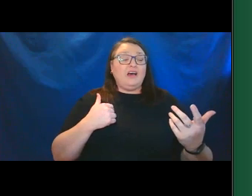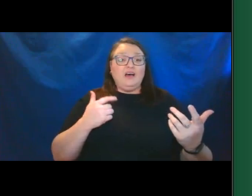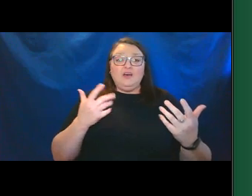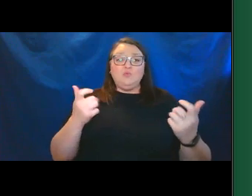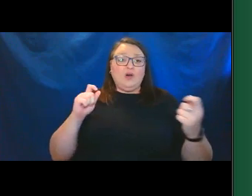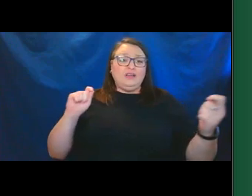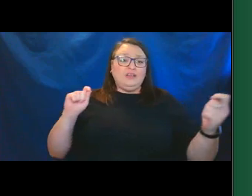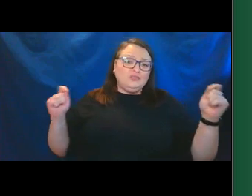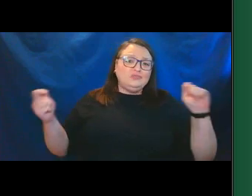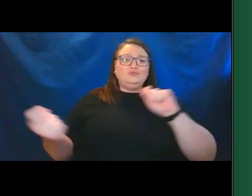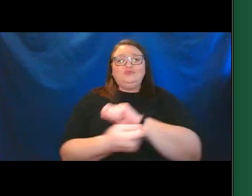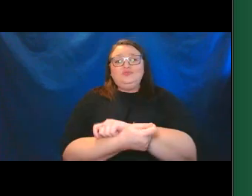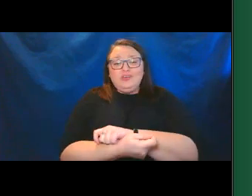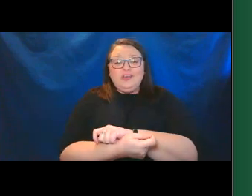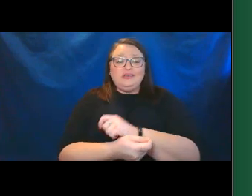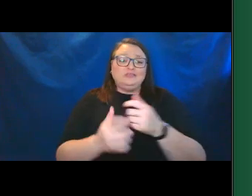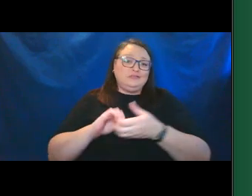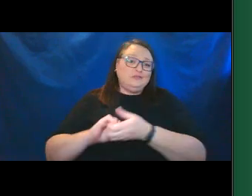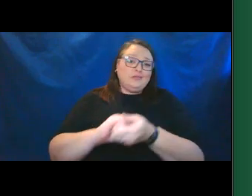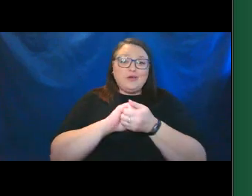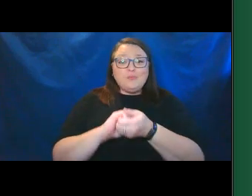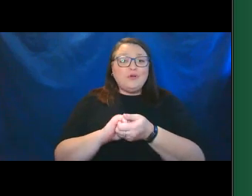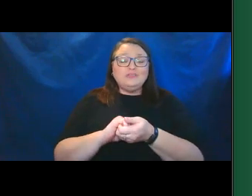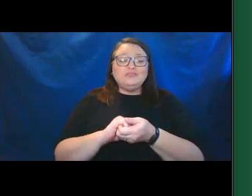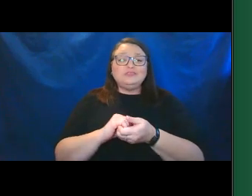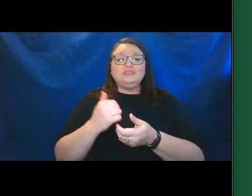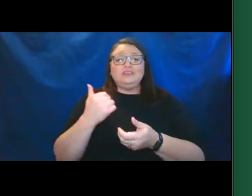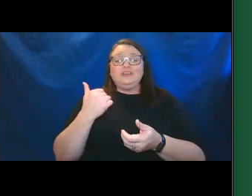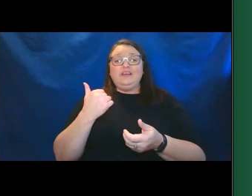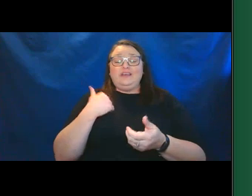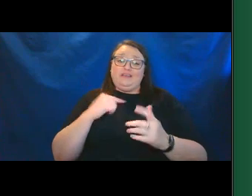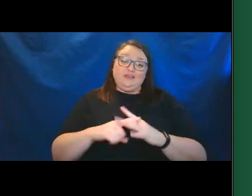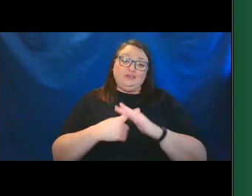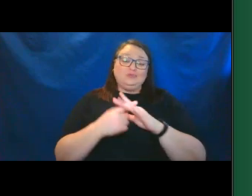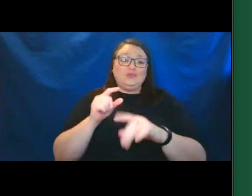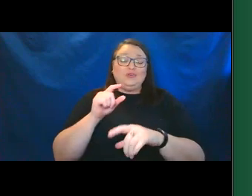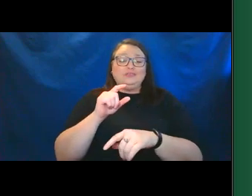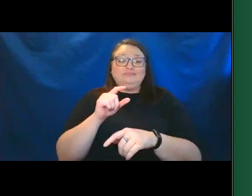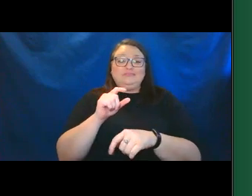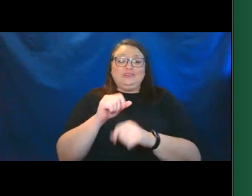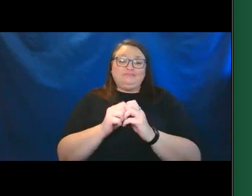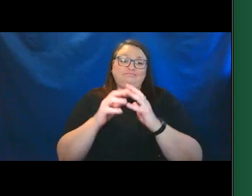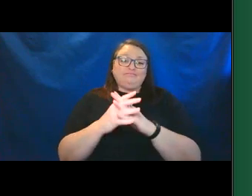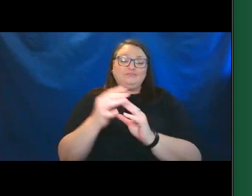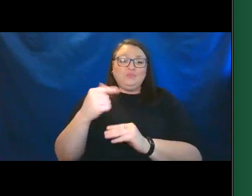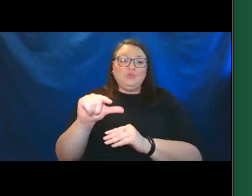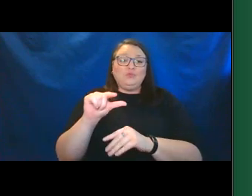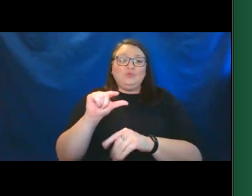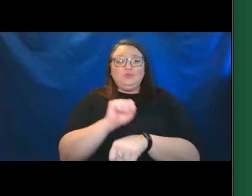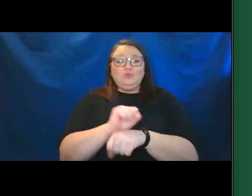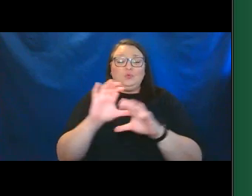capital C collaboration, and entered the Green Workforce Collaborative. So you can head to the next slide.